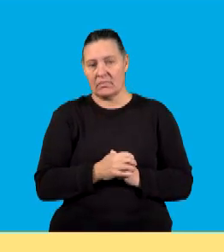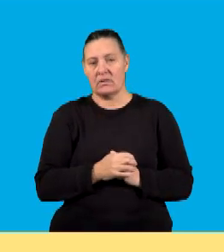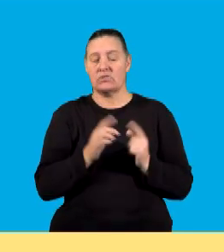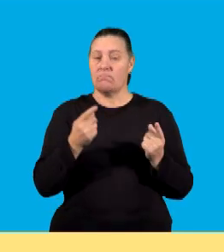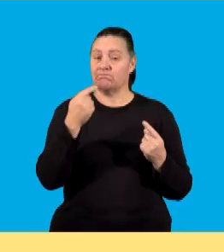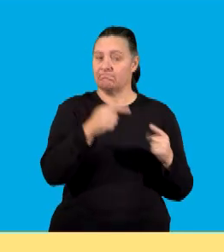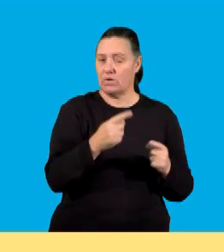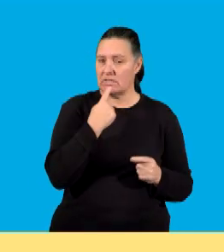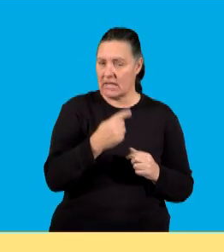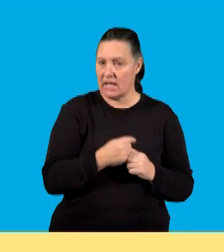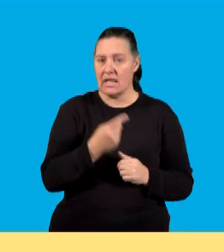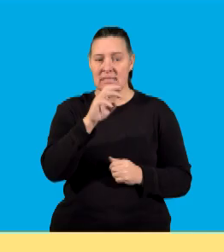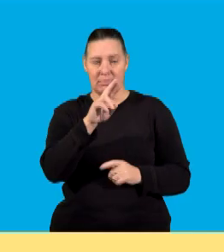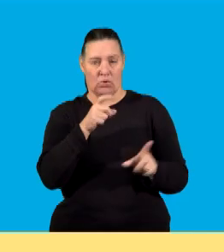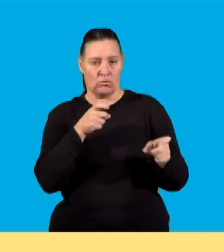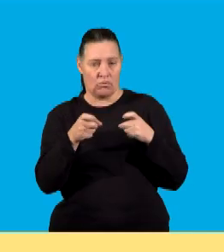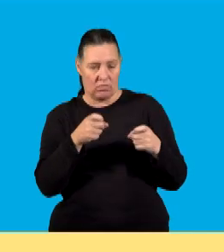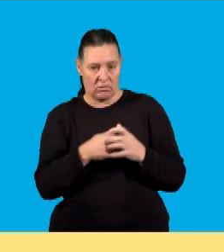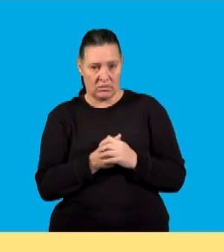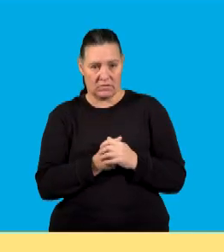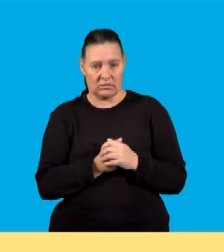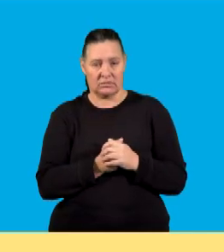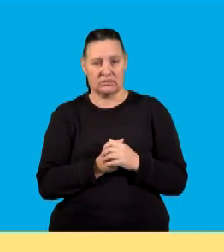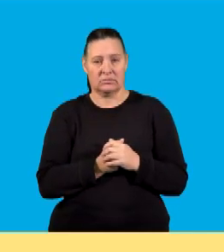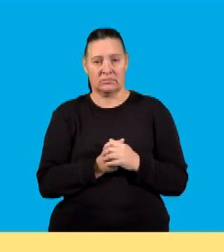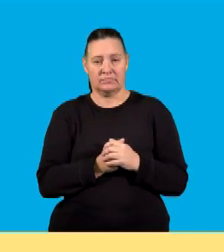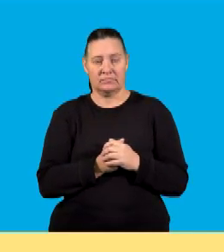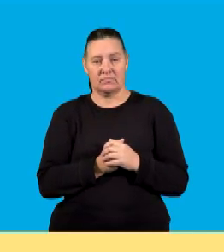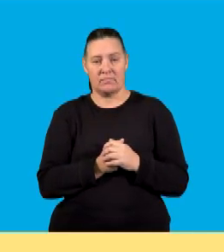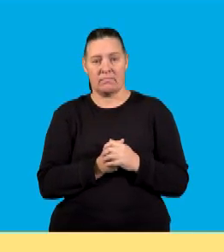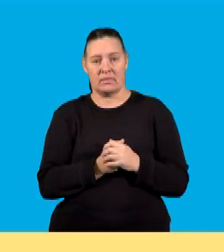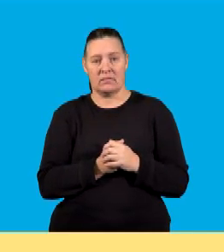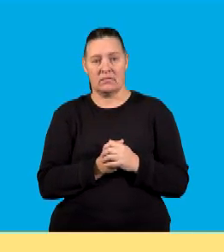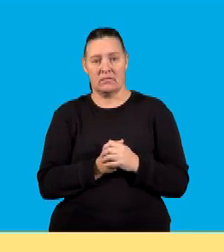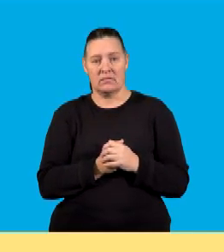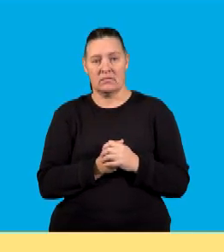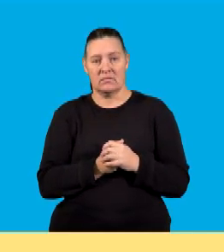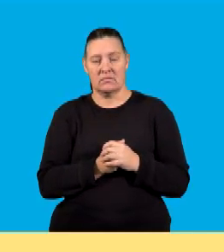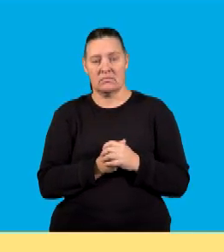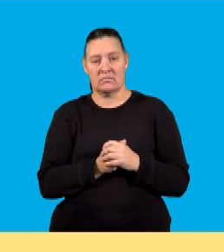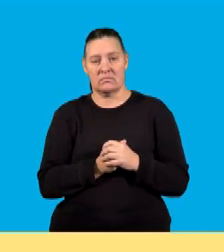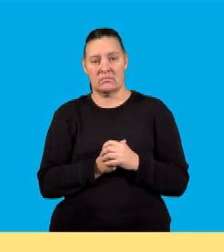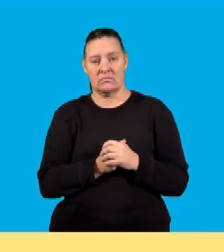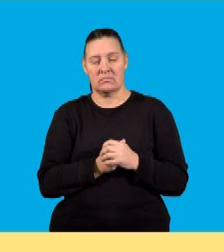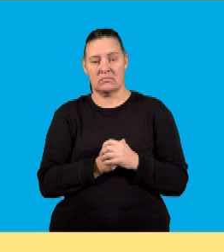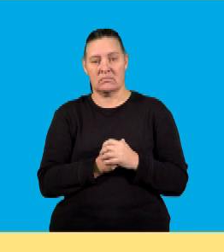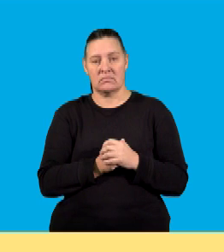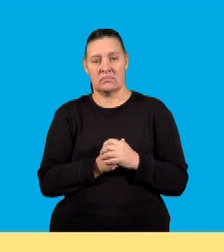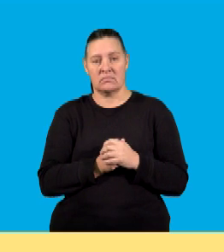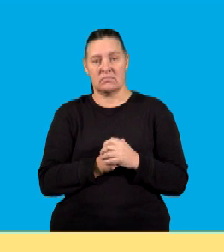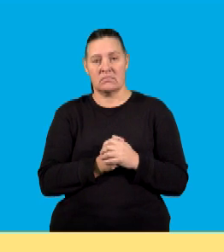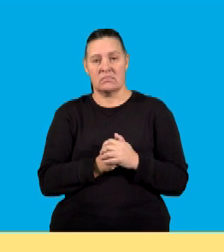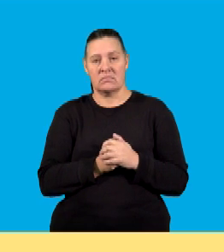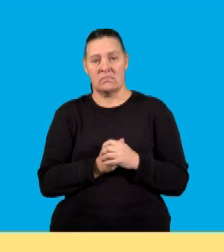come here, then I'll say debtor's control. I'll come here, then I'll say debtor's